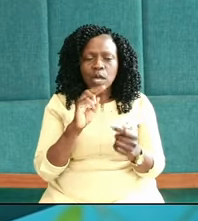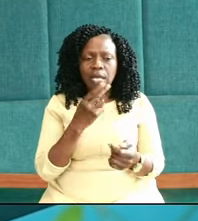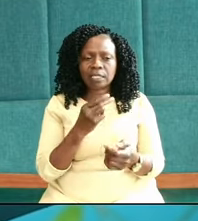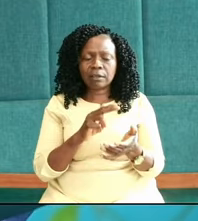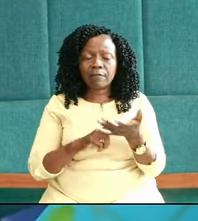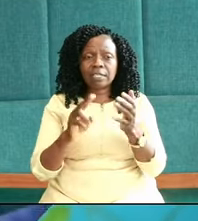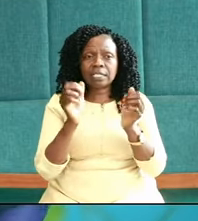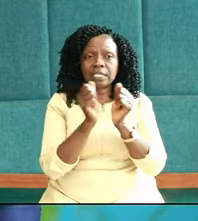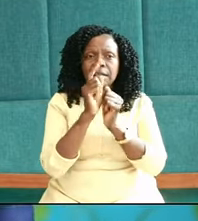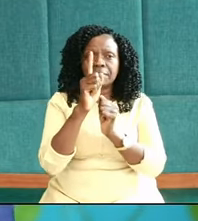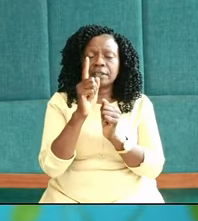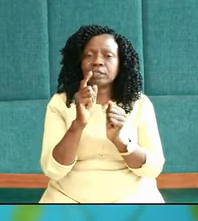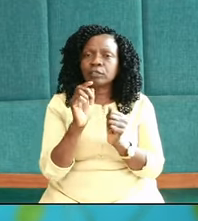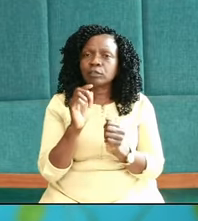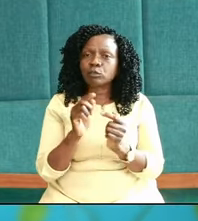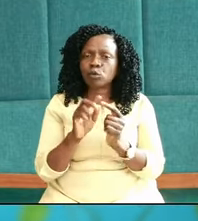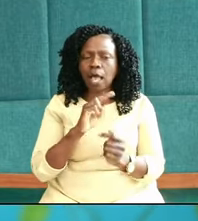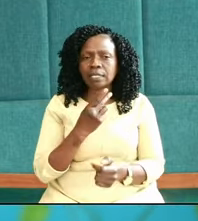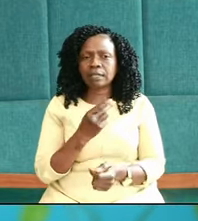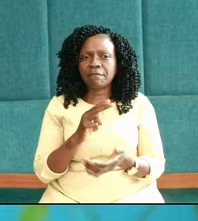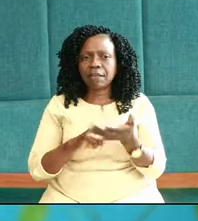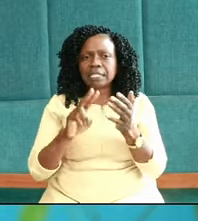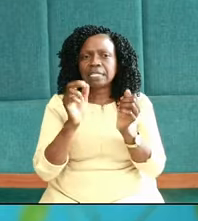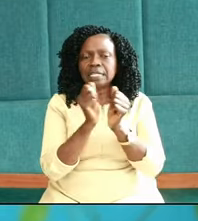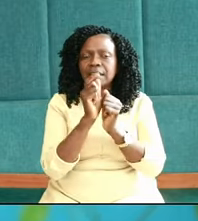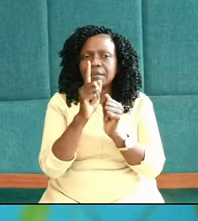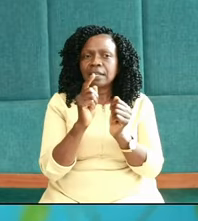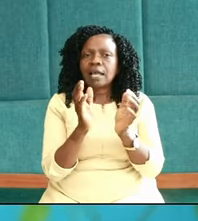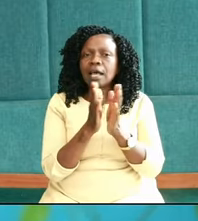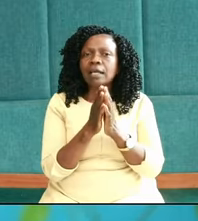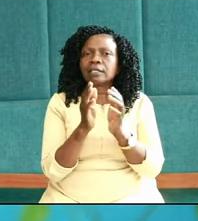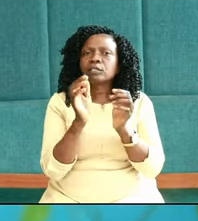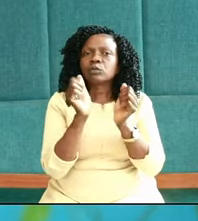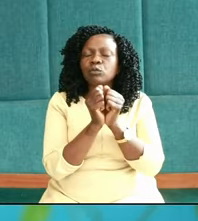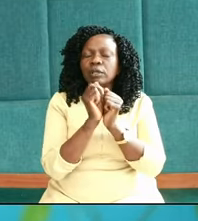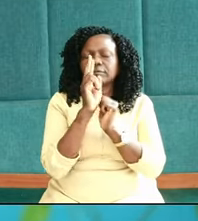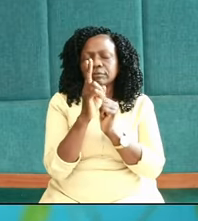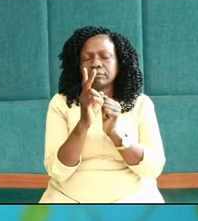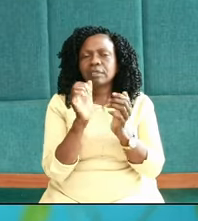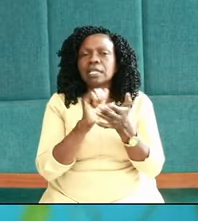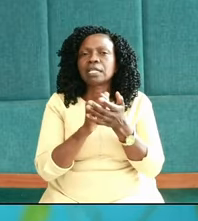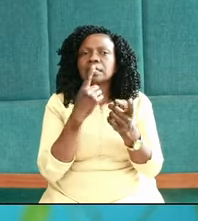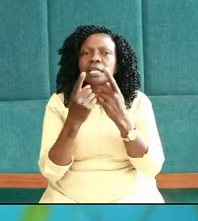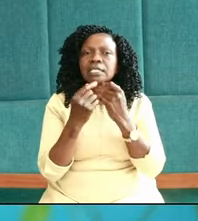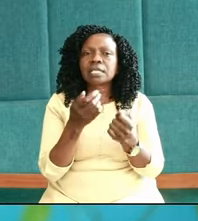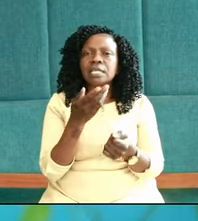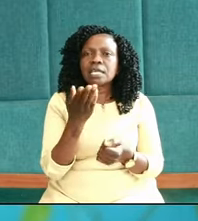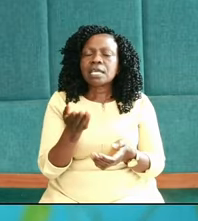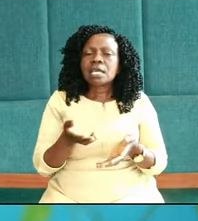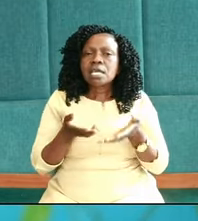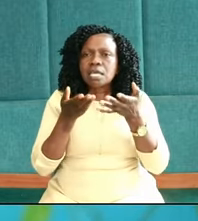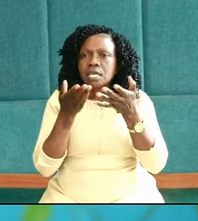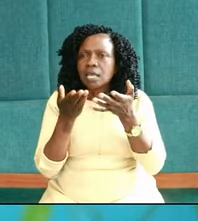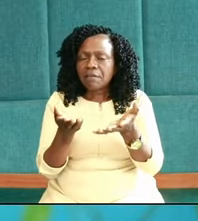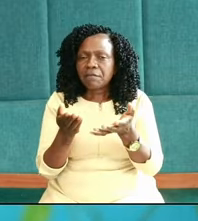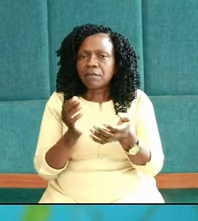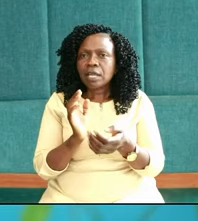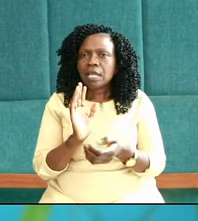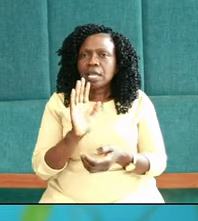11 and 12, the same chapter, verse 11 and 12, that says, he came to his